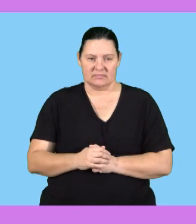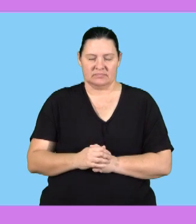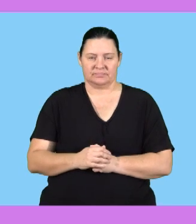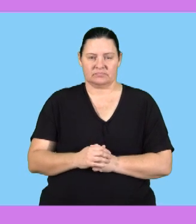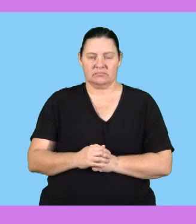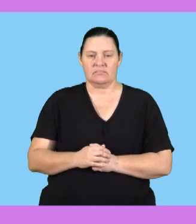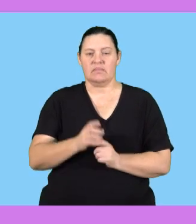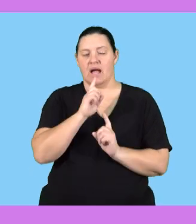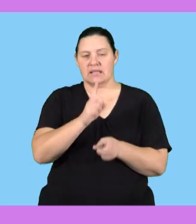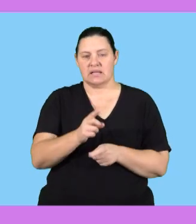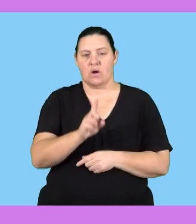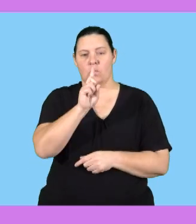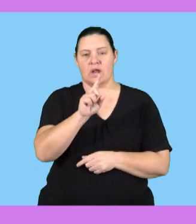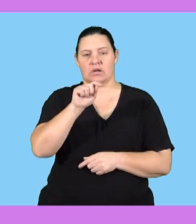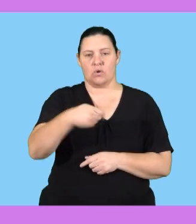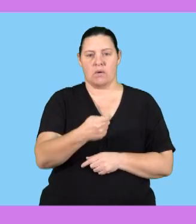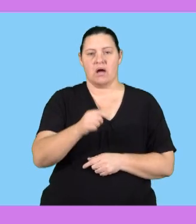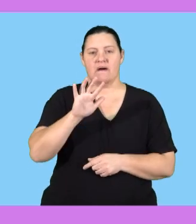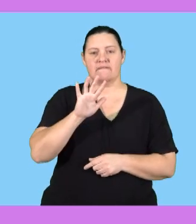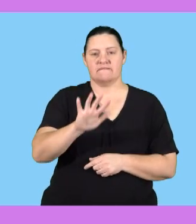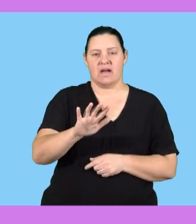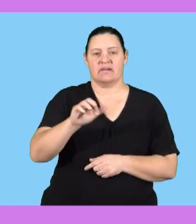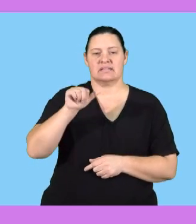that gives me an answer of